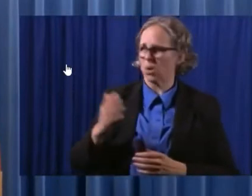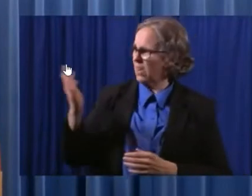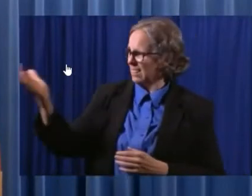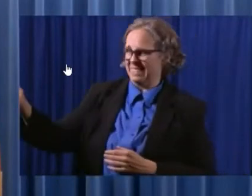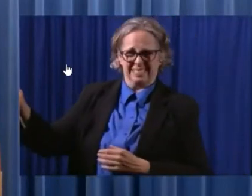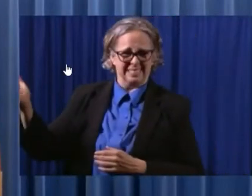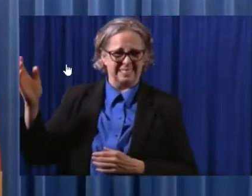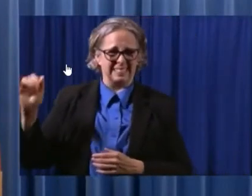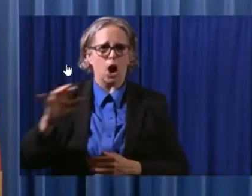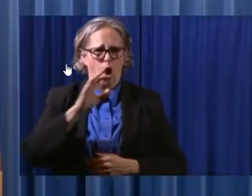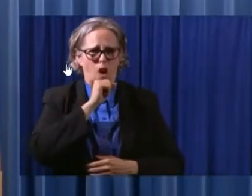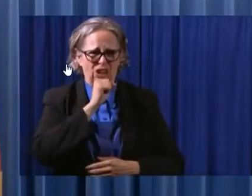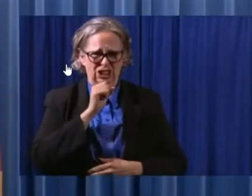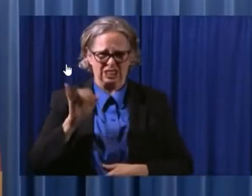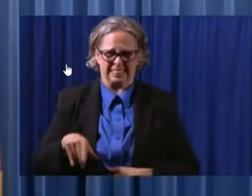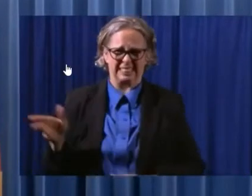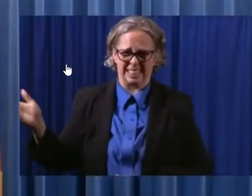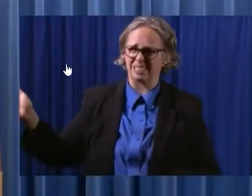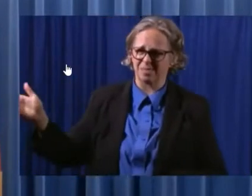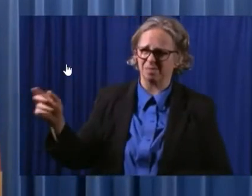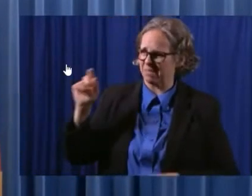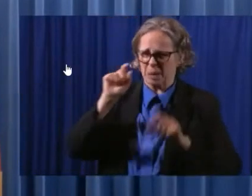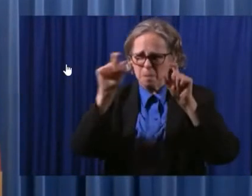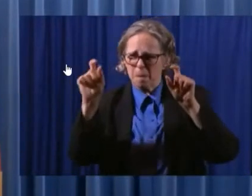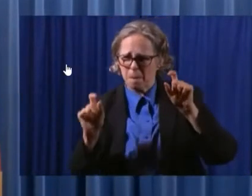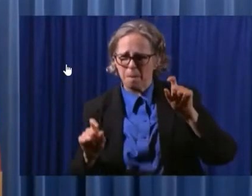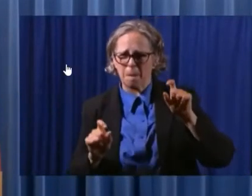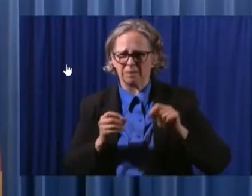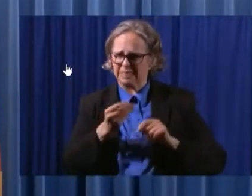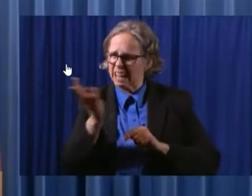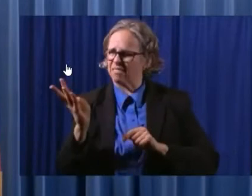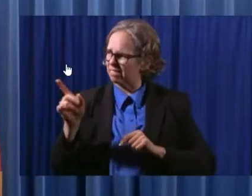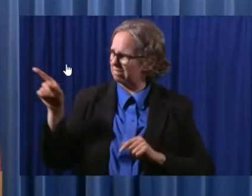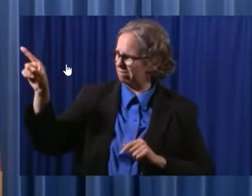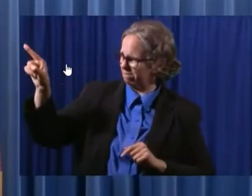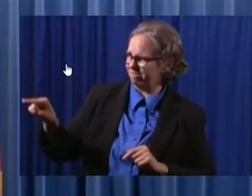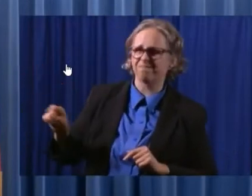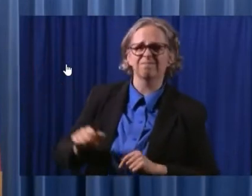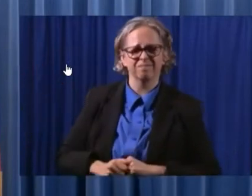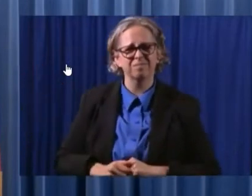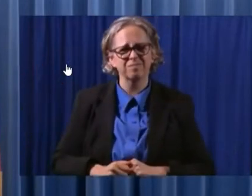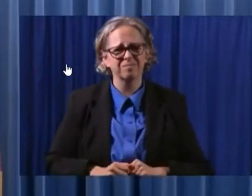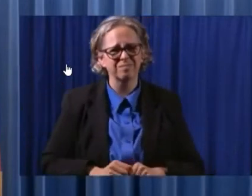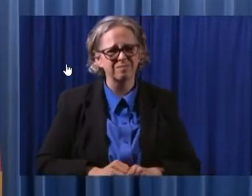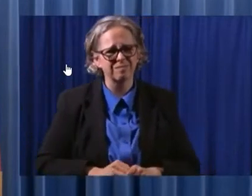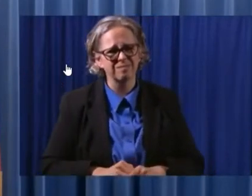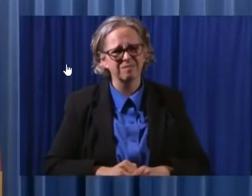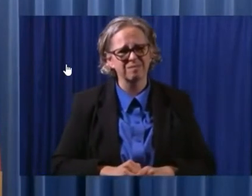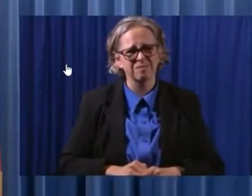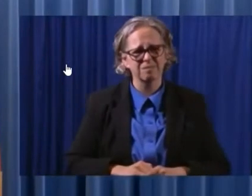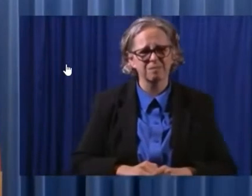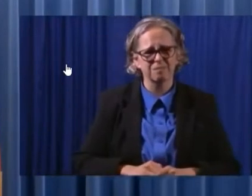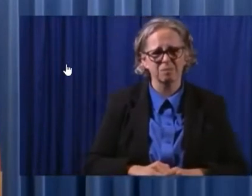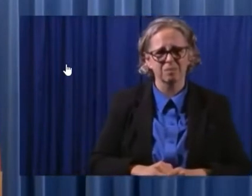are at the orange, what we're calling the orange level on there. Let's move